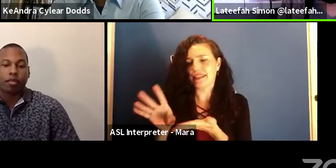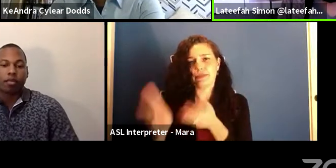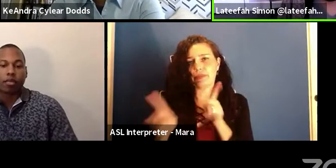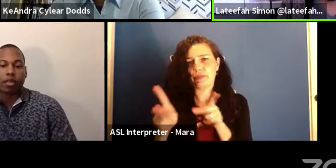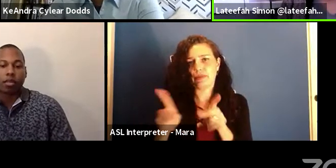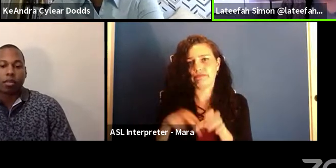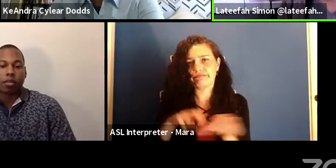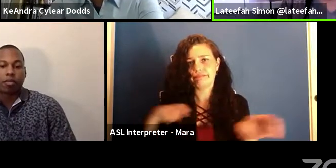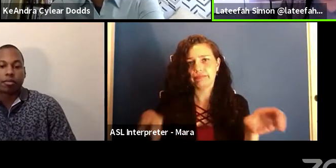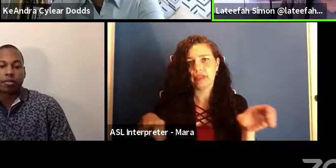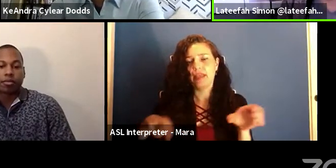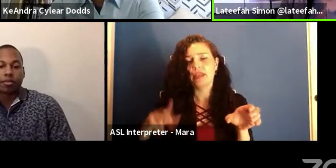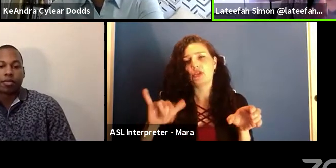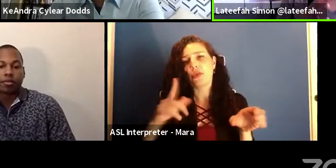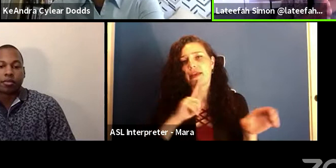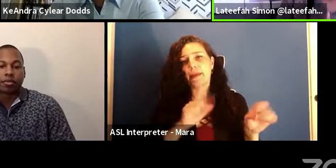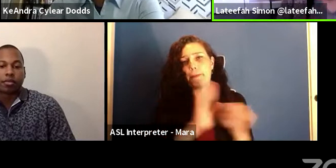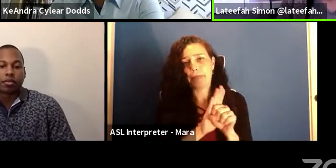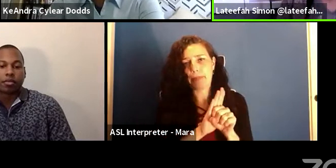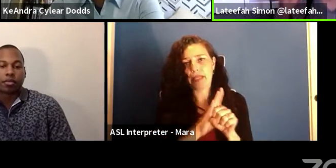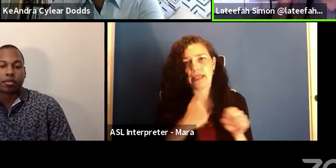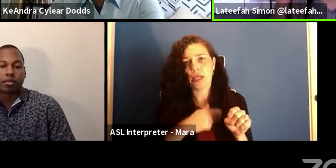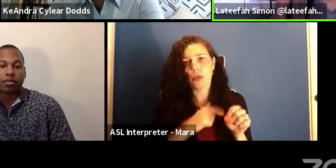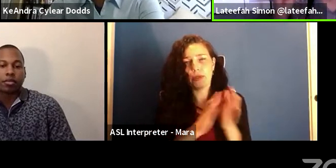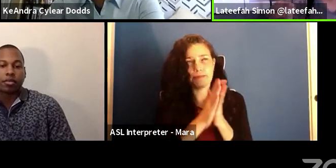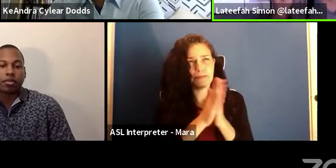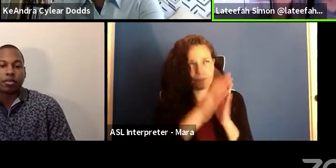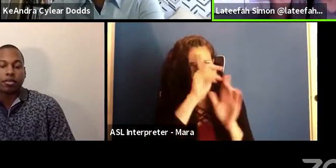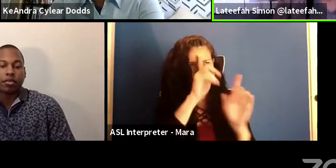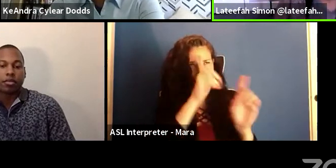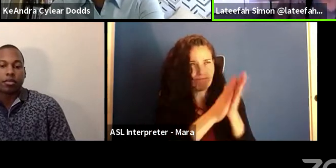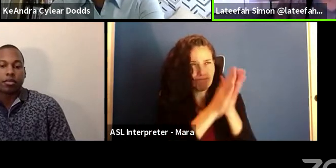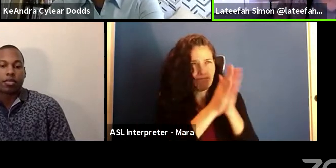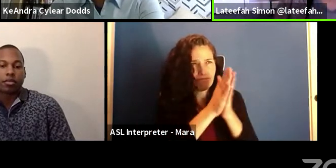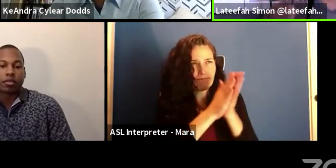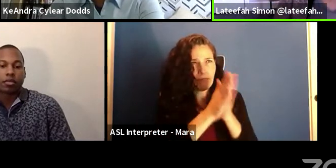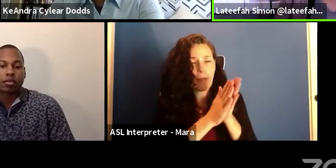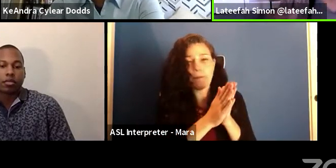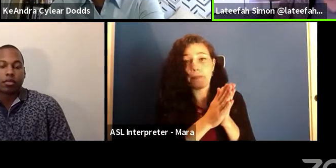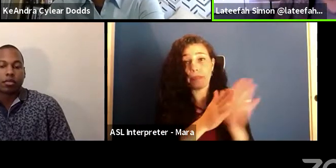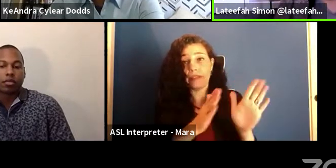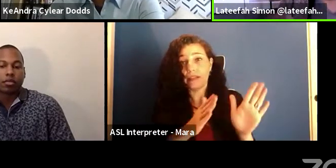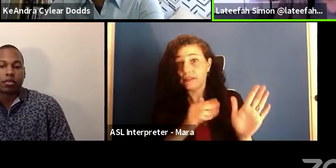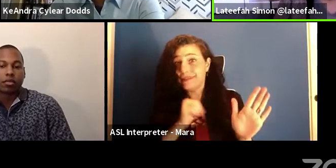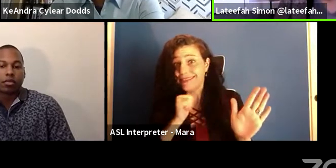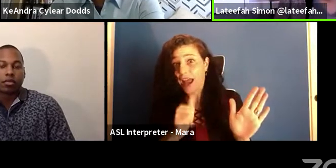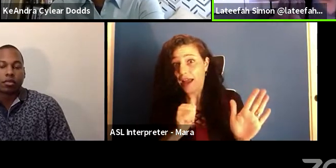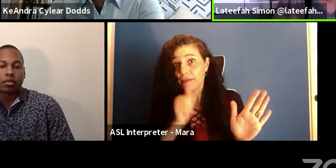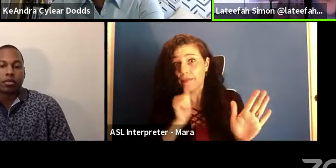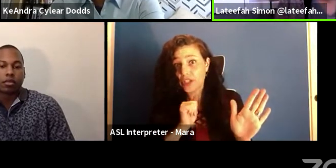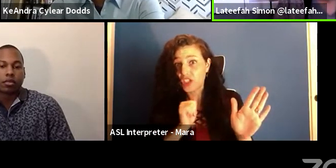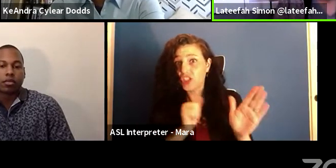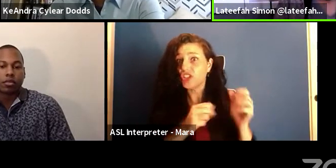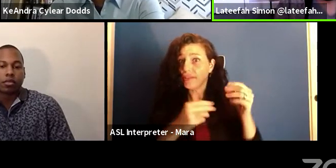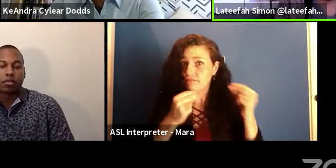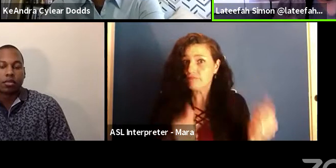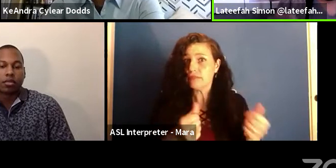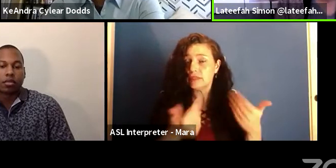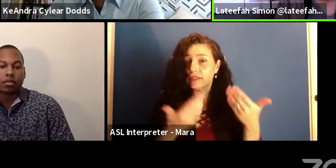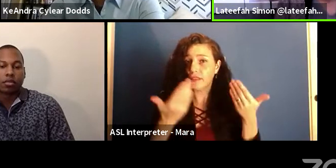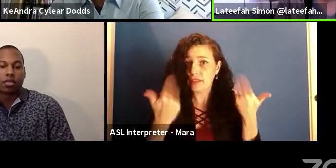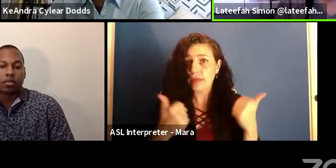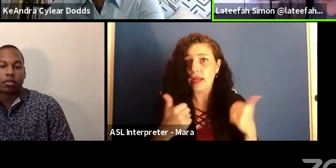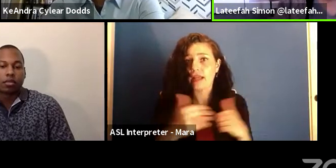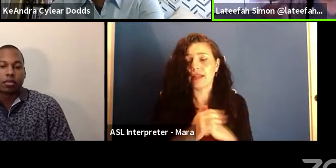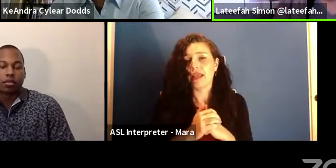the commitment for us to be pragmatic, but extremely impatient with the ways in which public systems treat poor people and